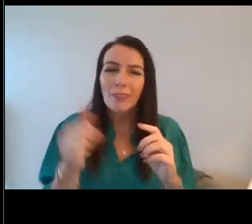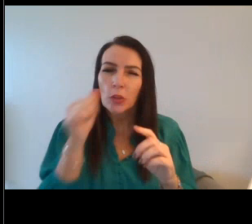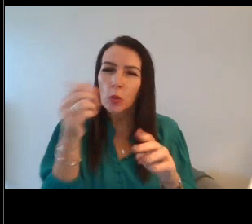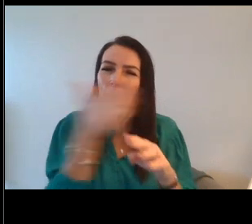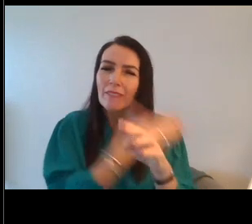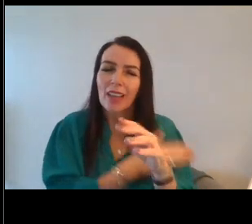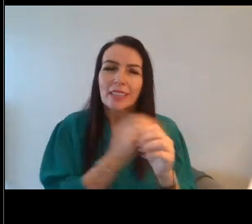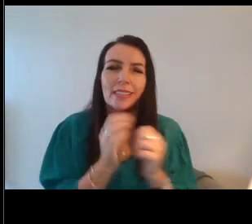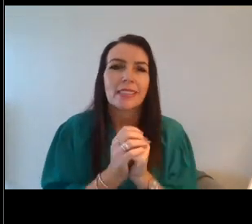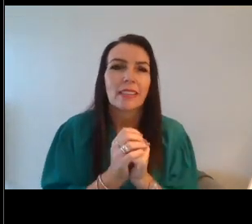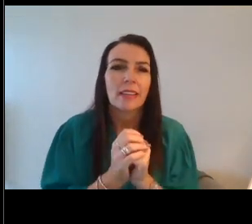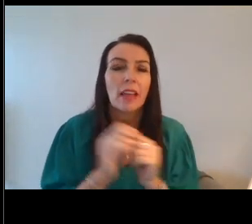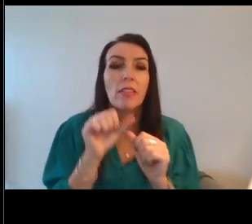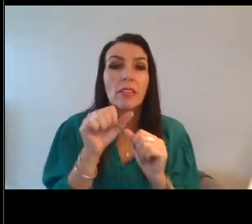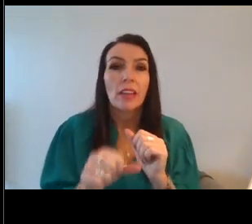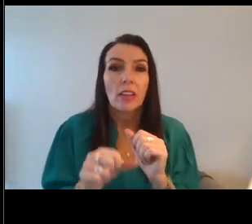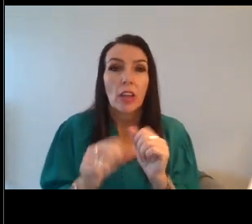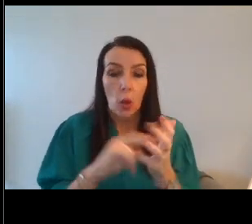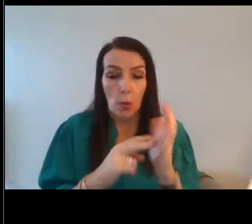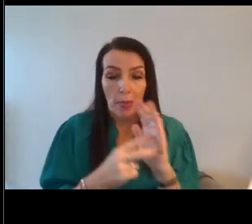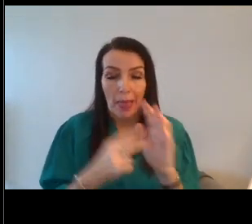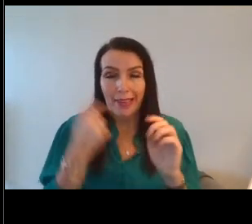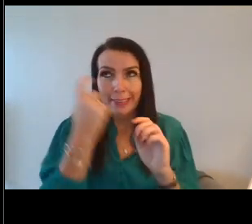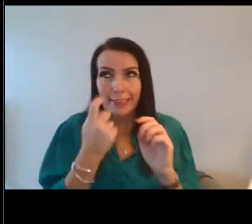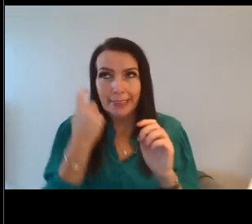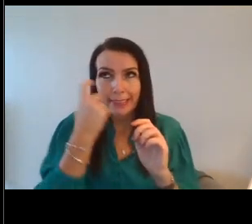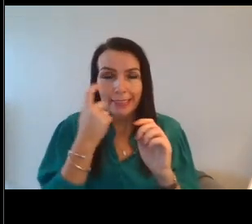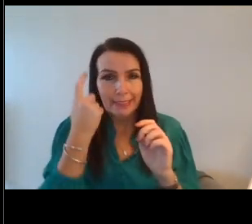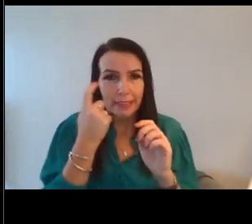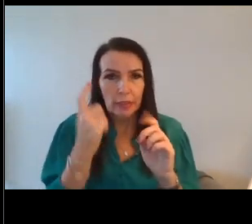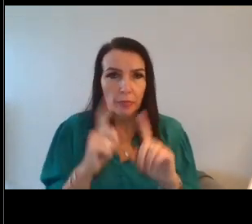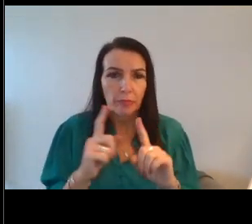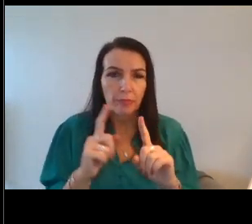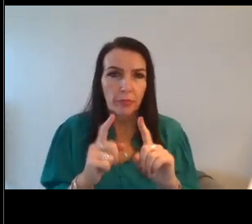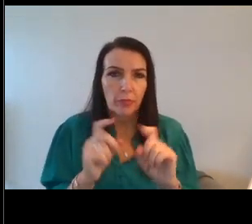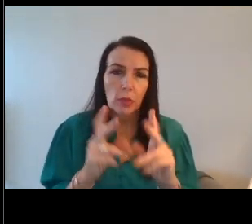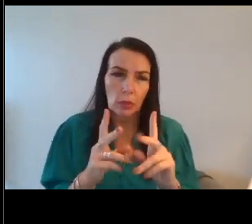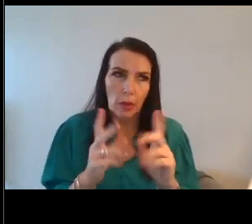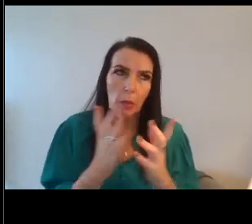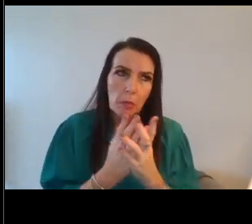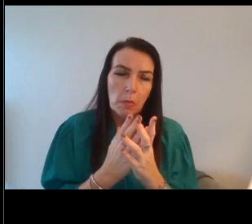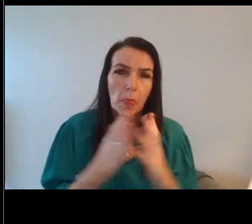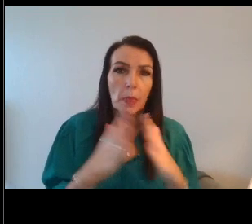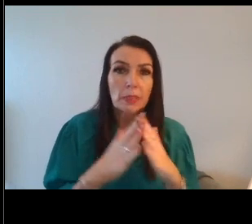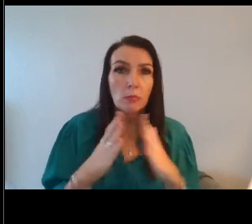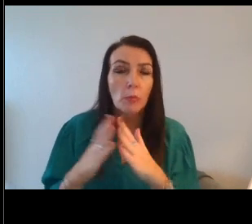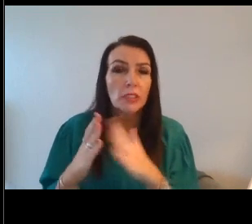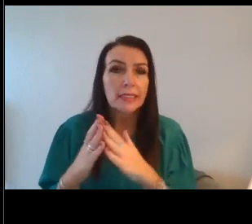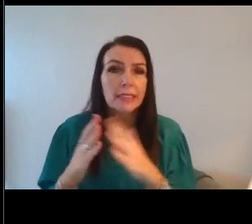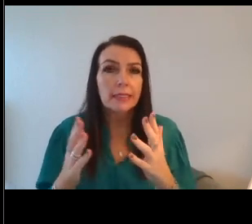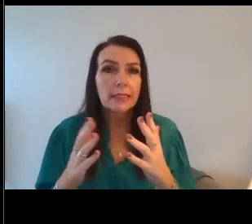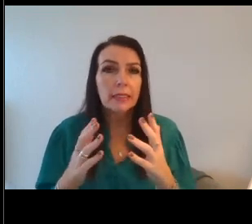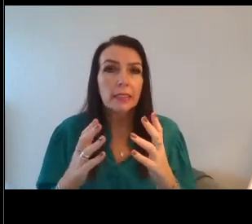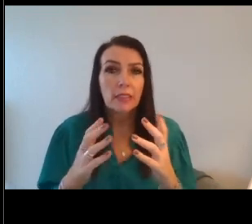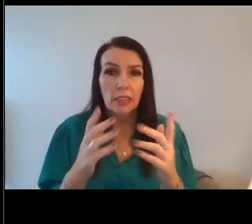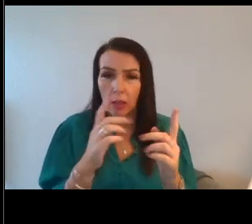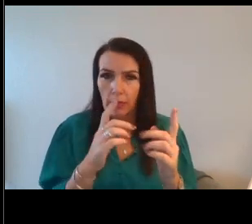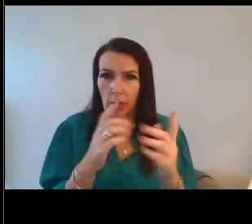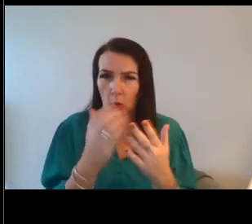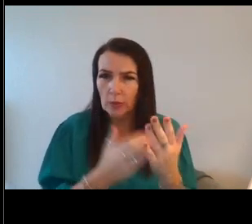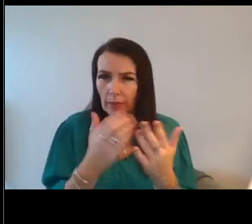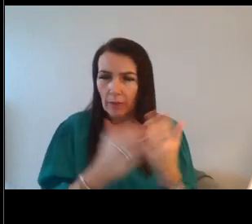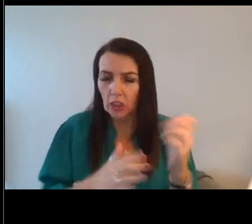advance. You've then got planning considerations of, right, actually, these properties we're looking at, they sit in a conservation area.